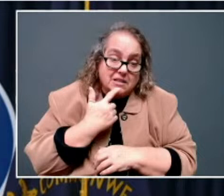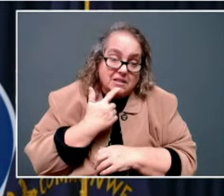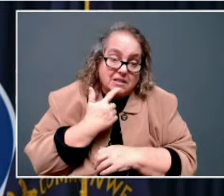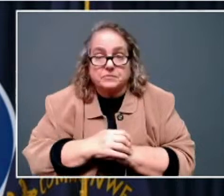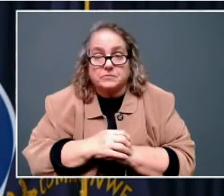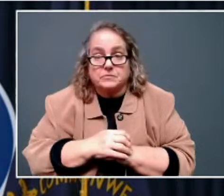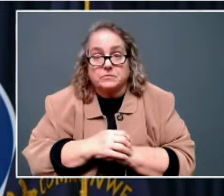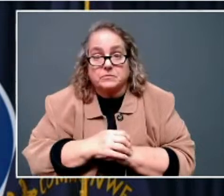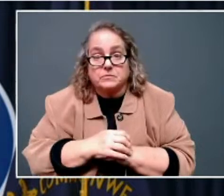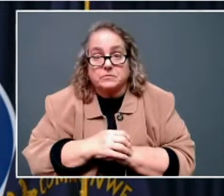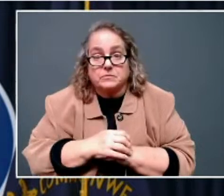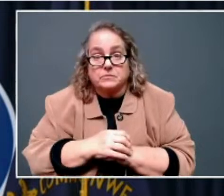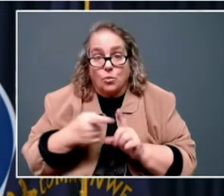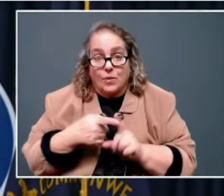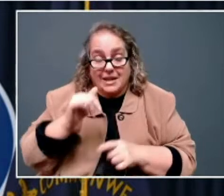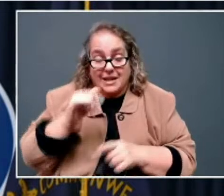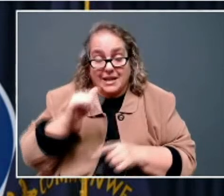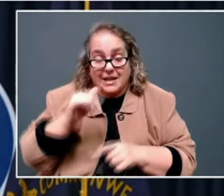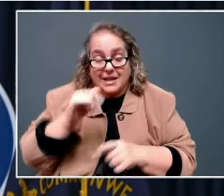it's necessary,